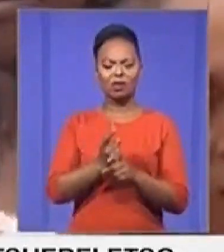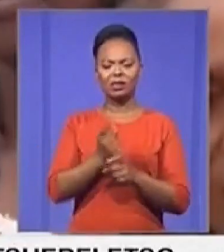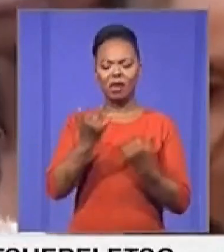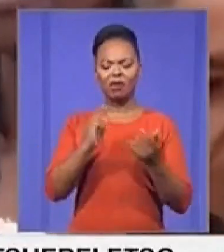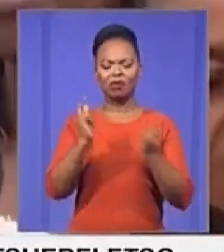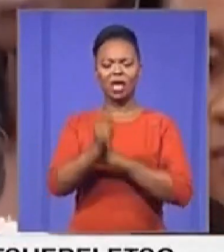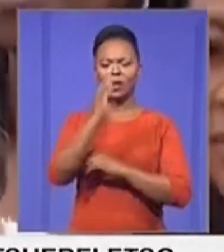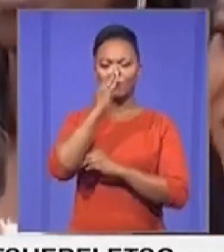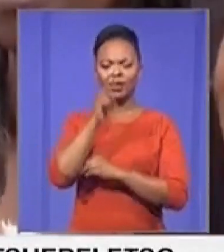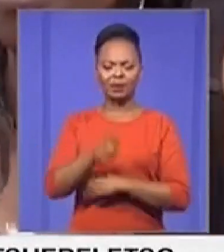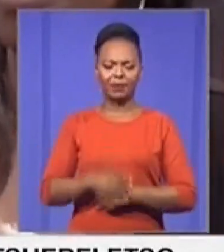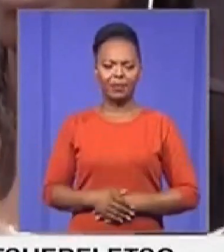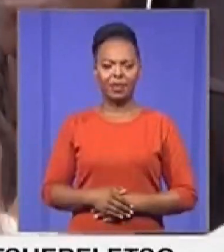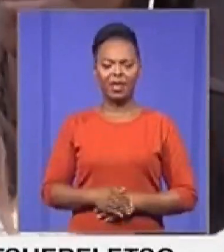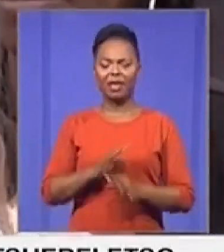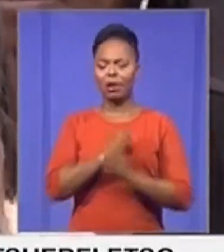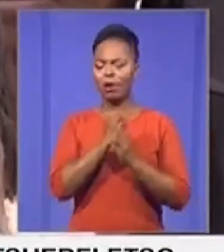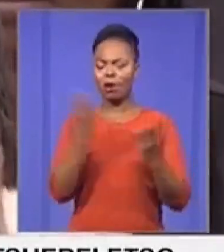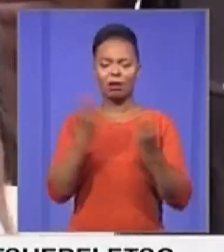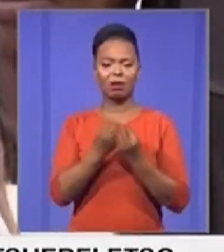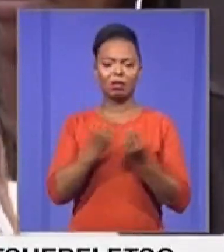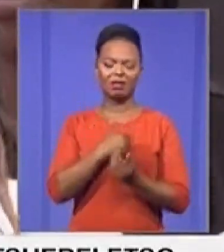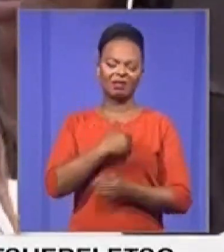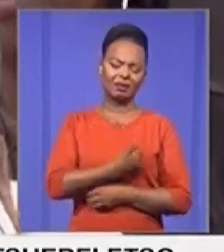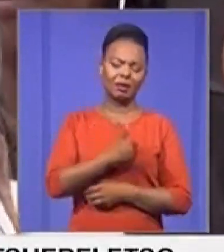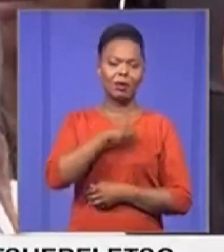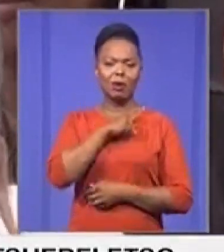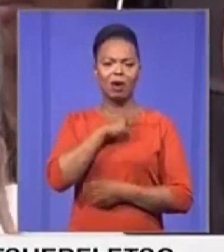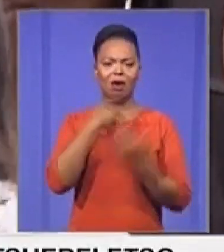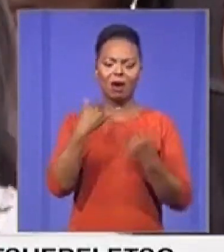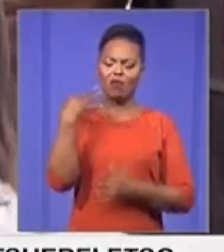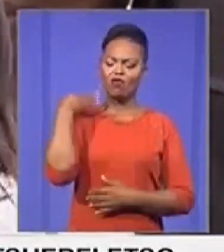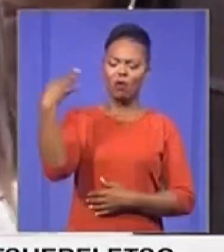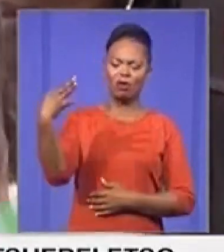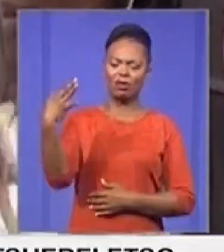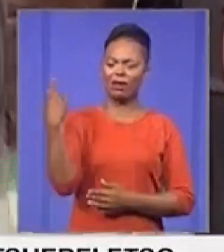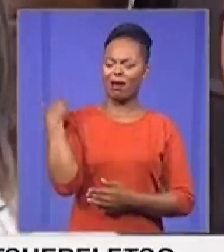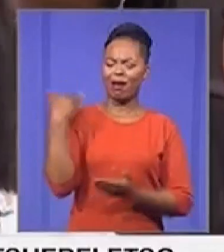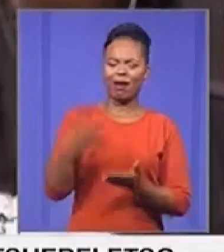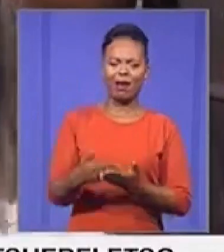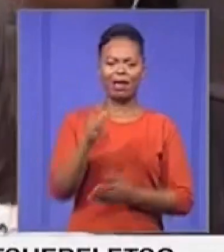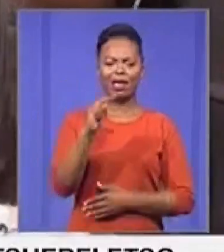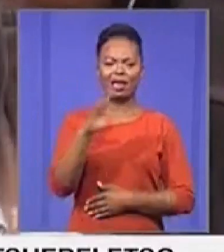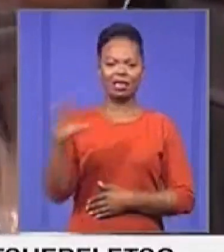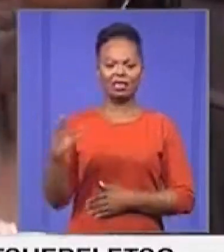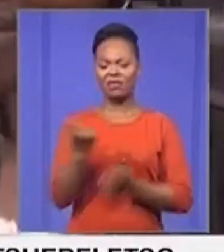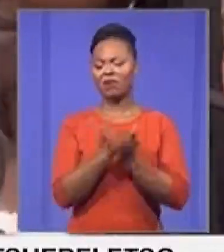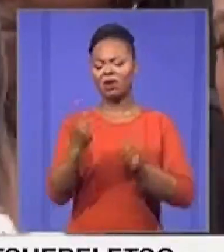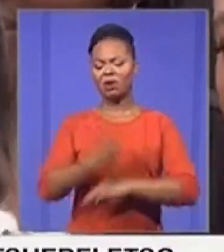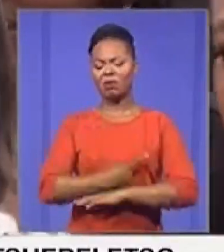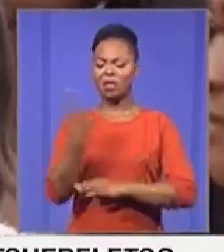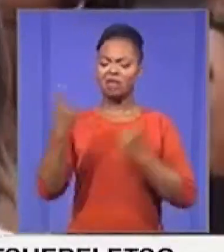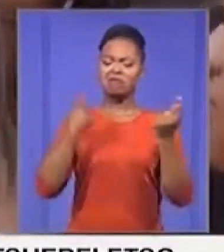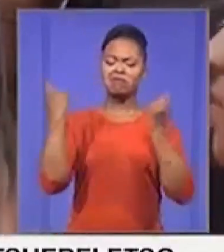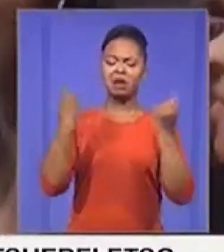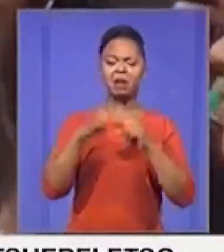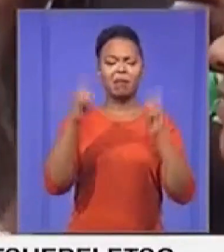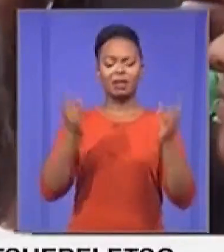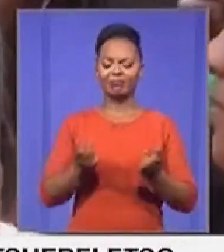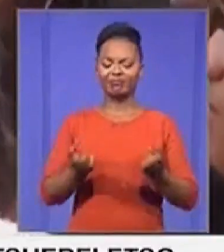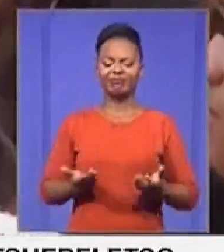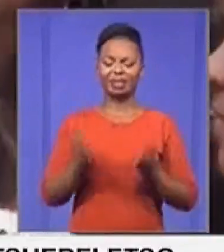robetse so dilo tse dingata di utlwisa botlhoko gore e sale ntse re le di-volunteer tsa ANC re dula re enjoy Freedom Day le mo la ntse go sena